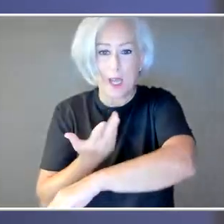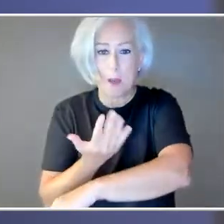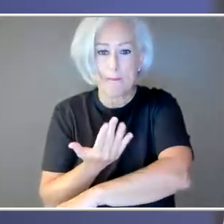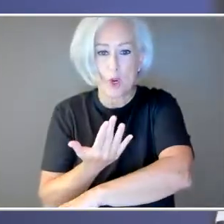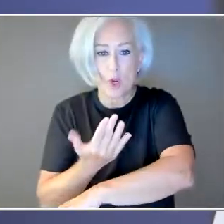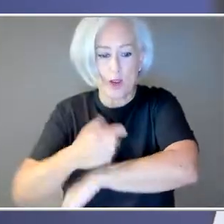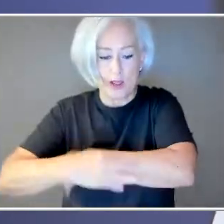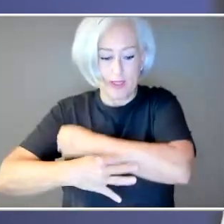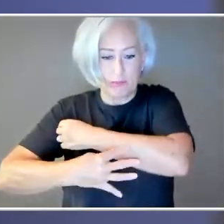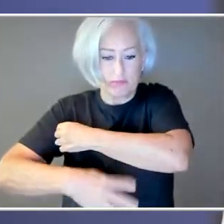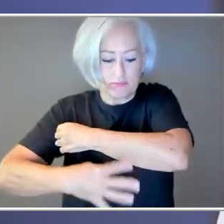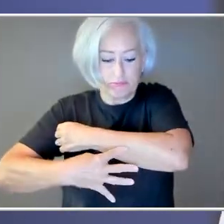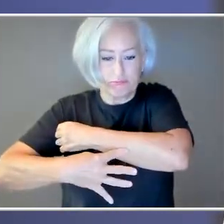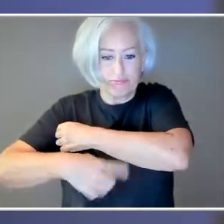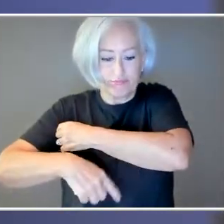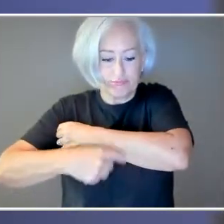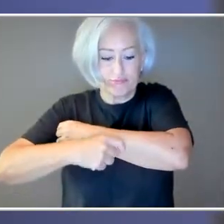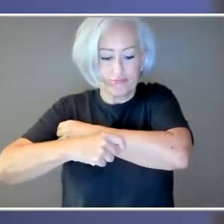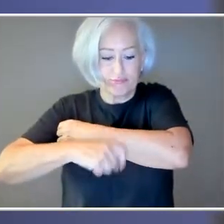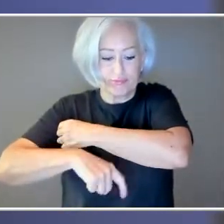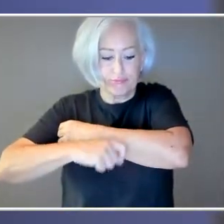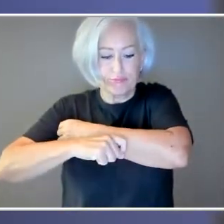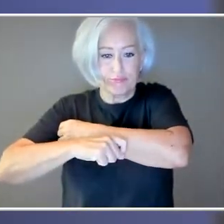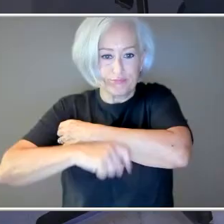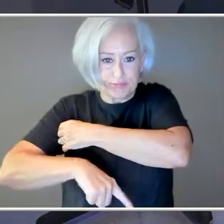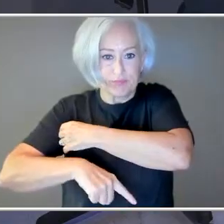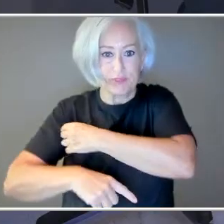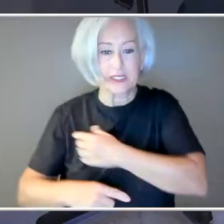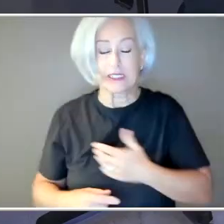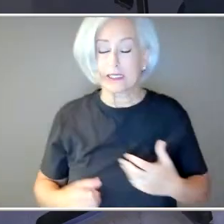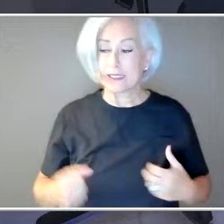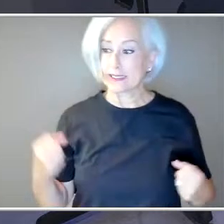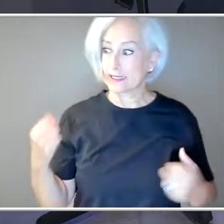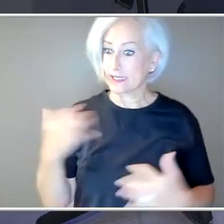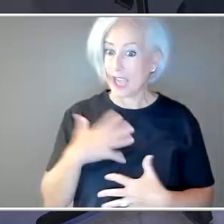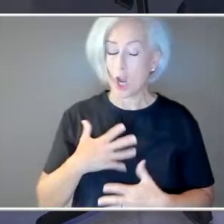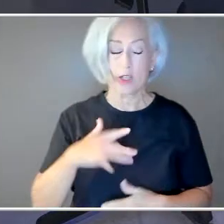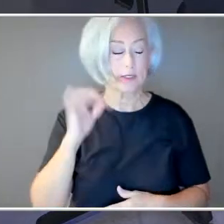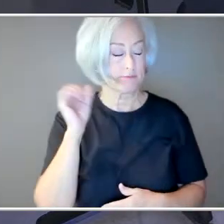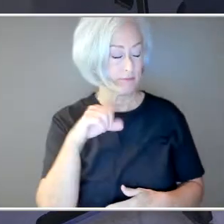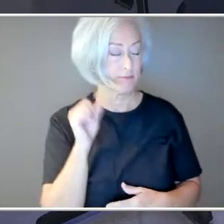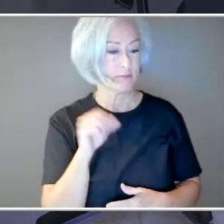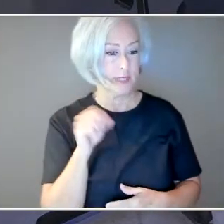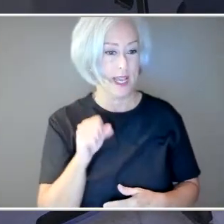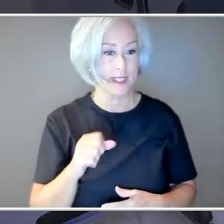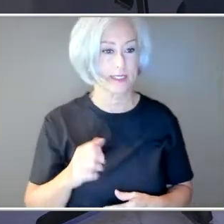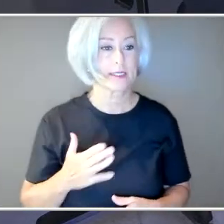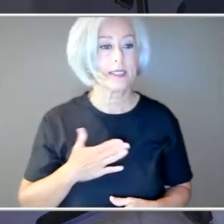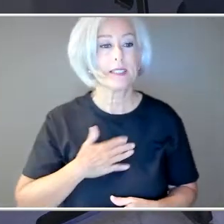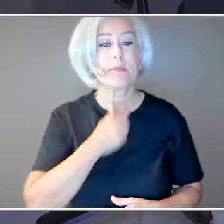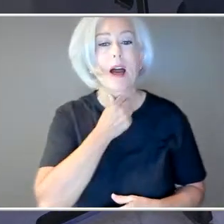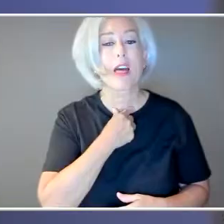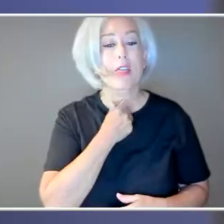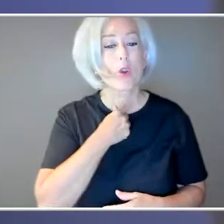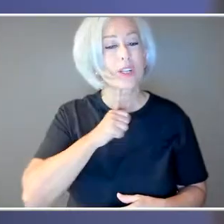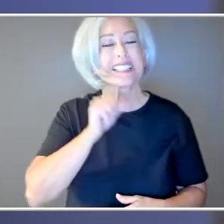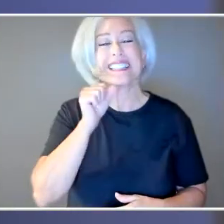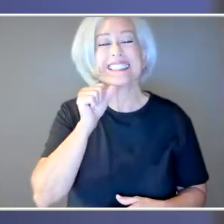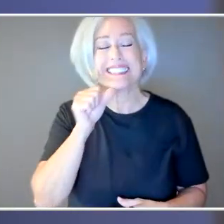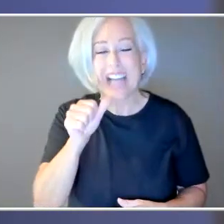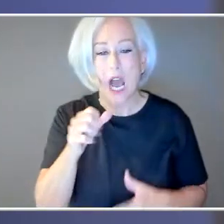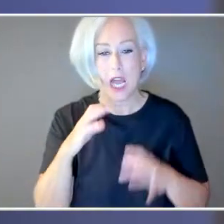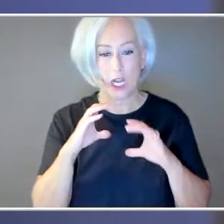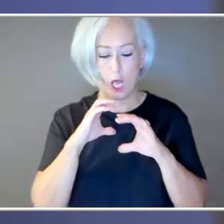with. That's scary. It was very scary. My throat did not close up, but I